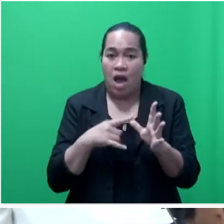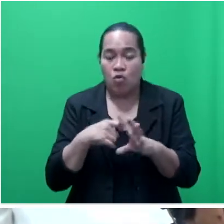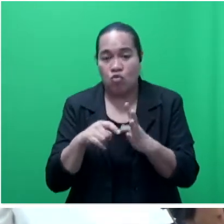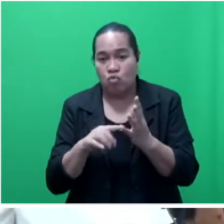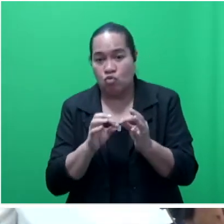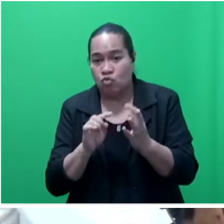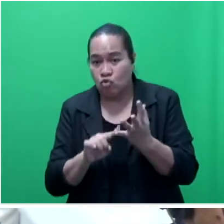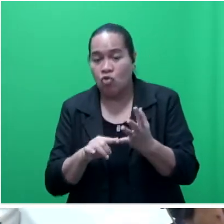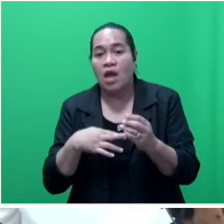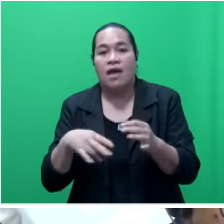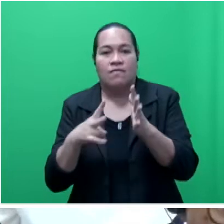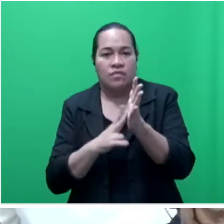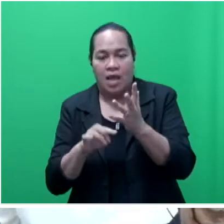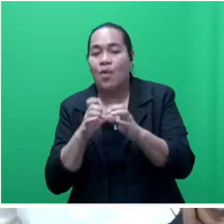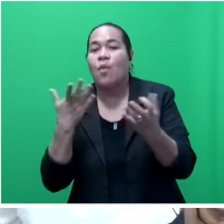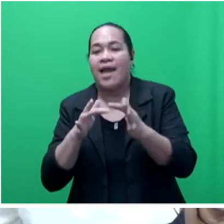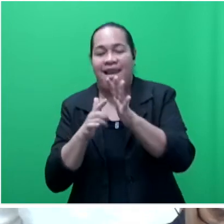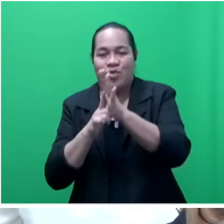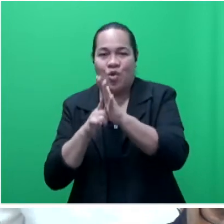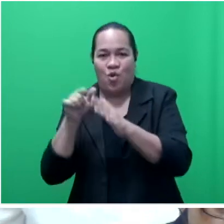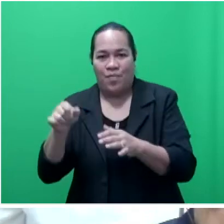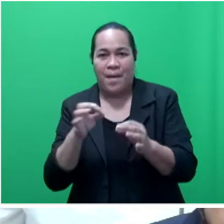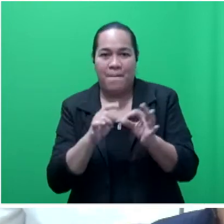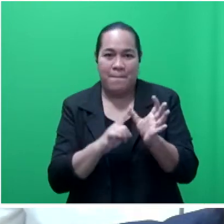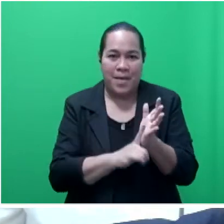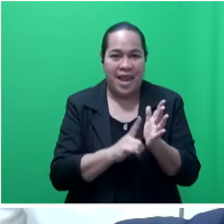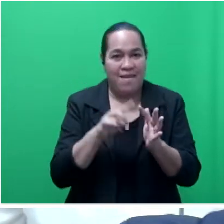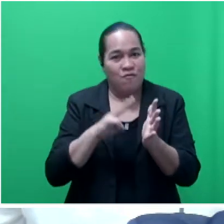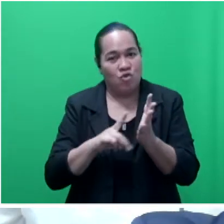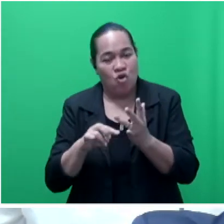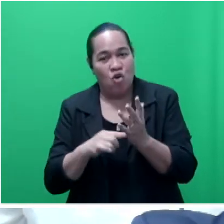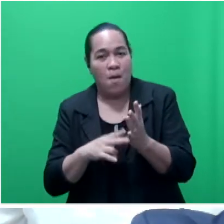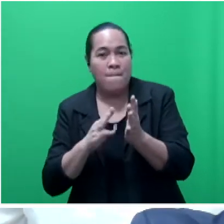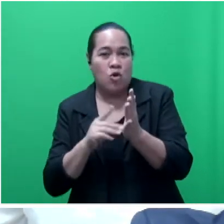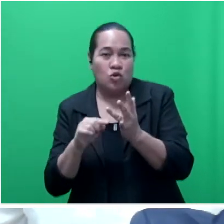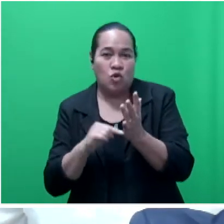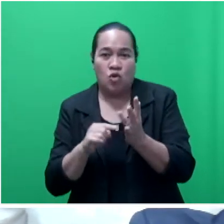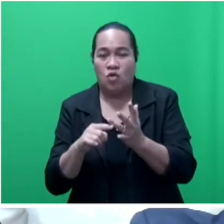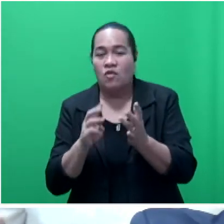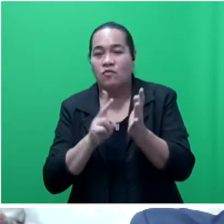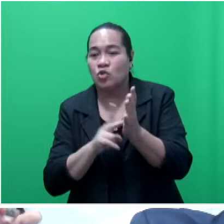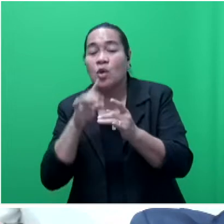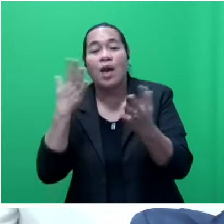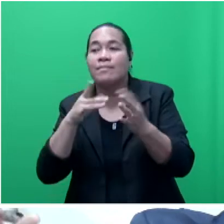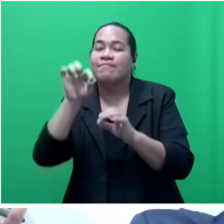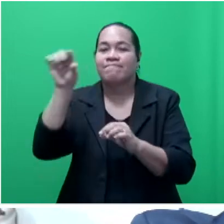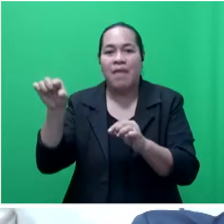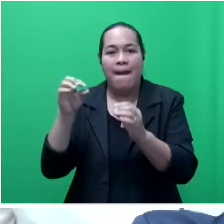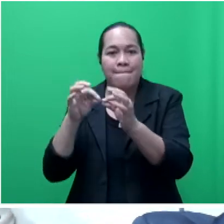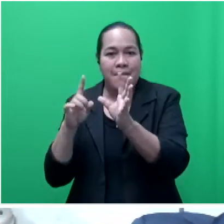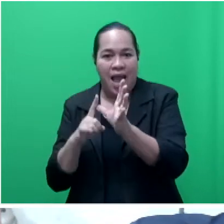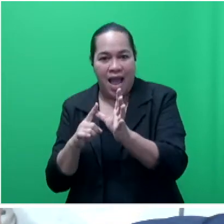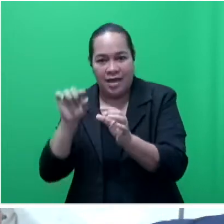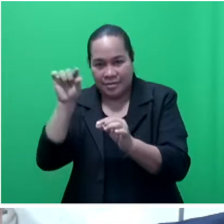electricity living along Vunda Back Road in Latoka. Balevuto, Moto, Vutusui, and Vakambuli in Ba. Waingumu